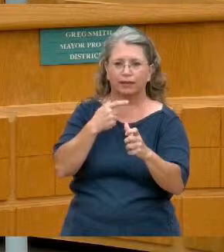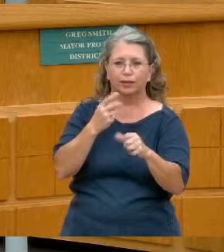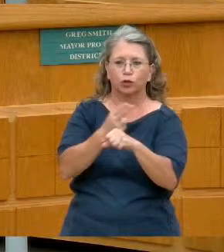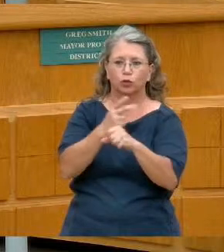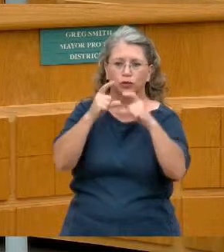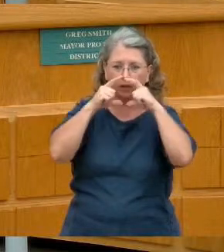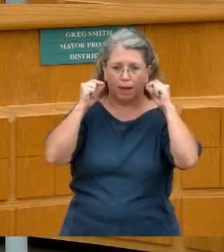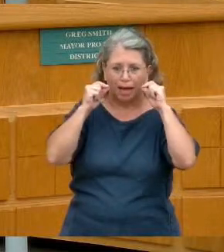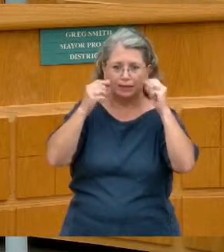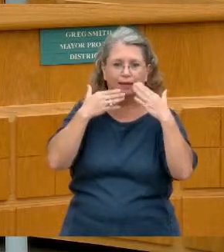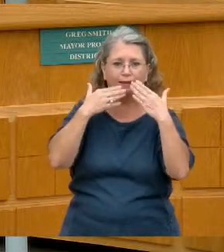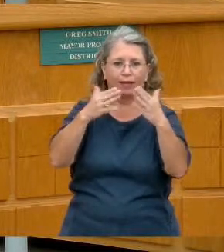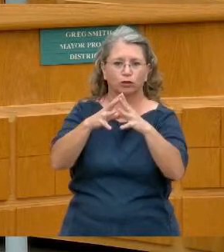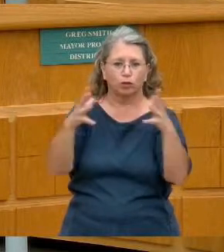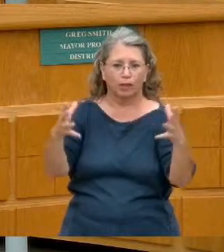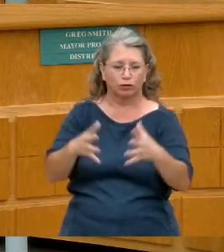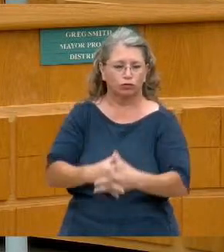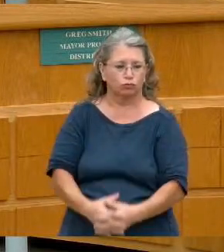you so much.